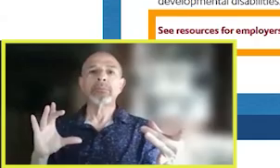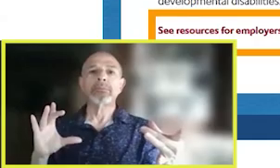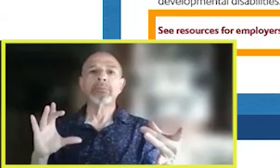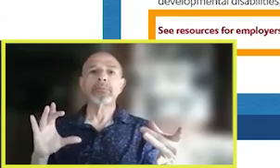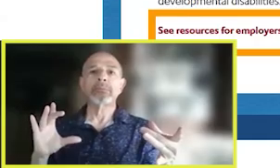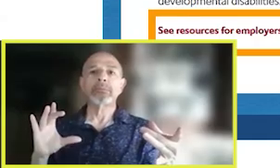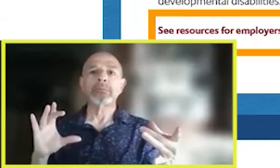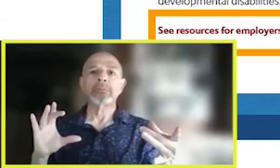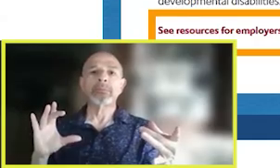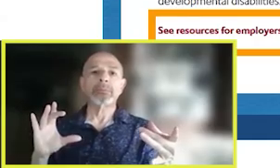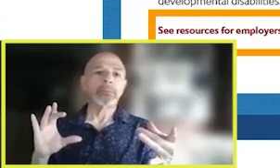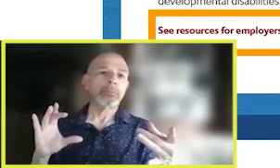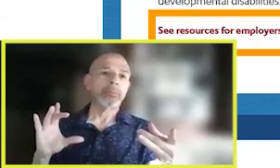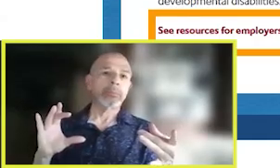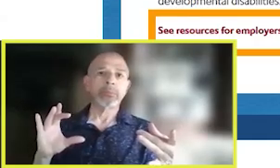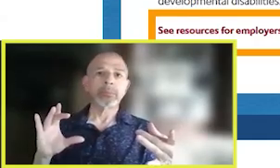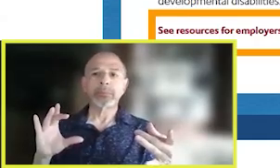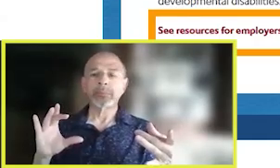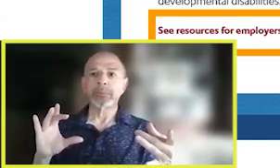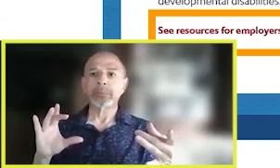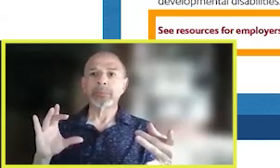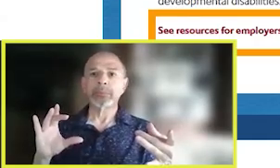for employers.